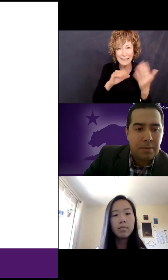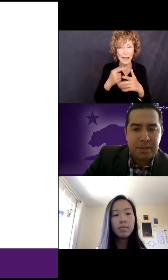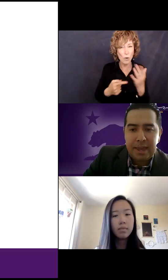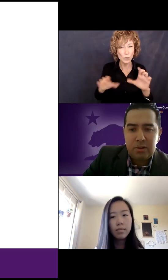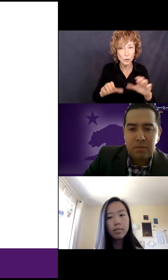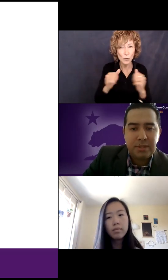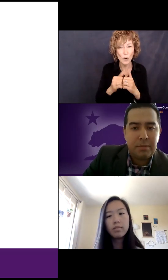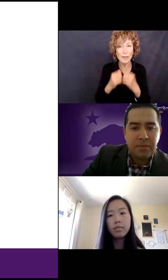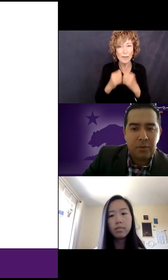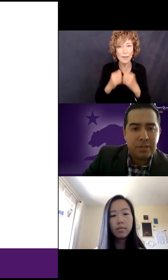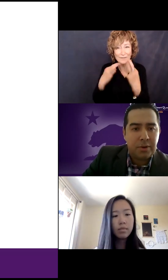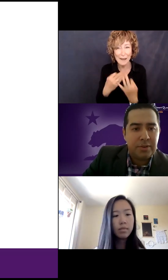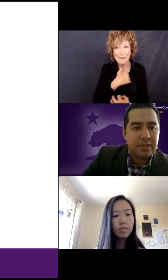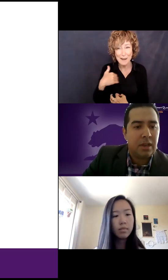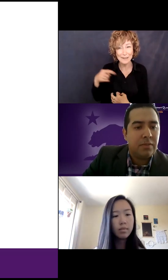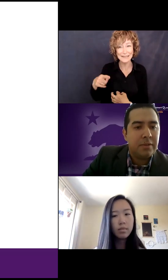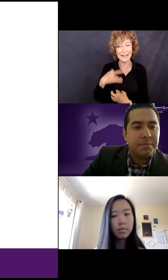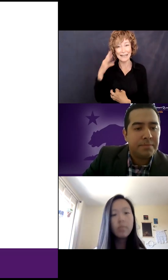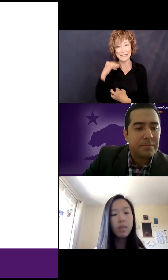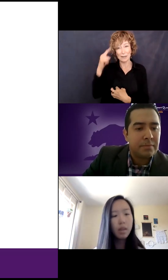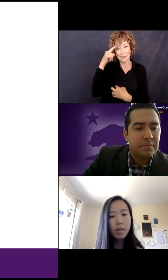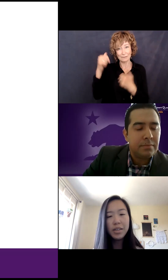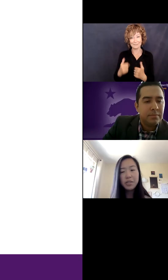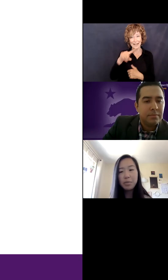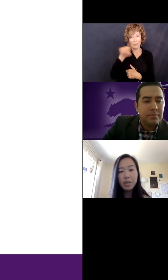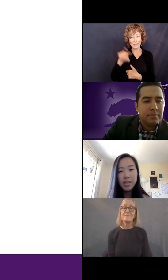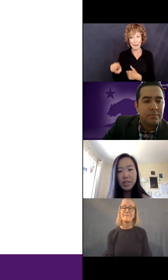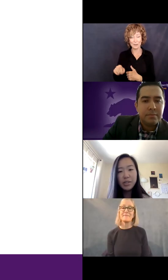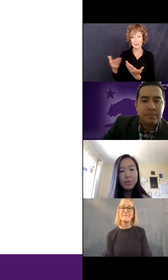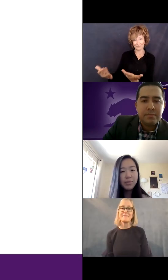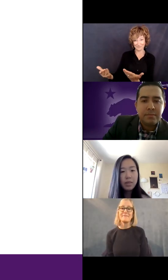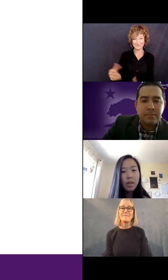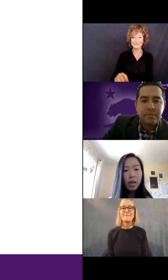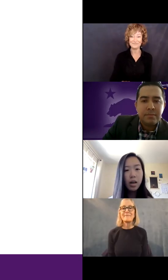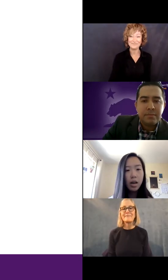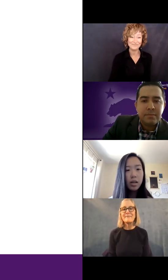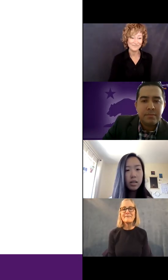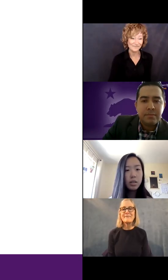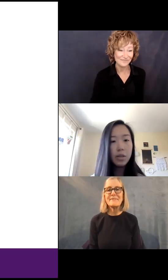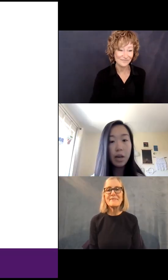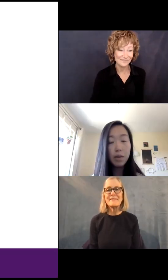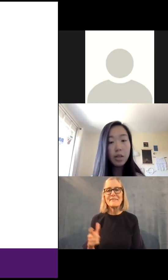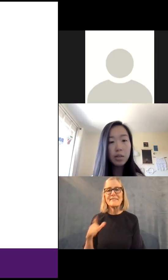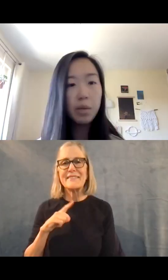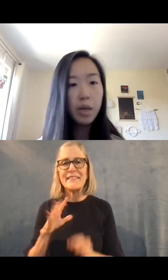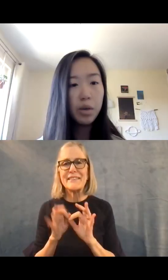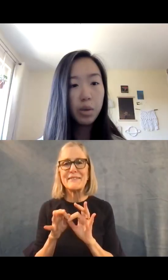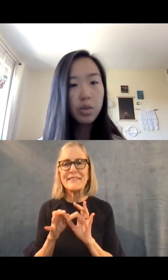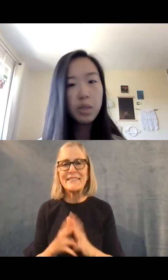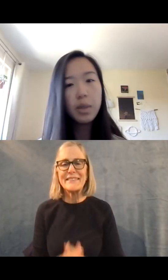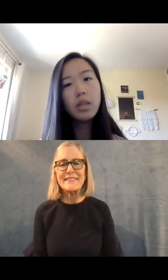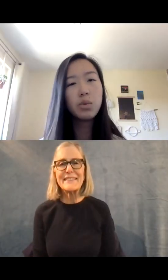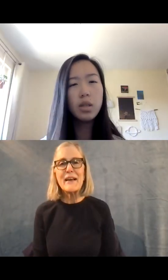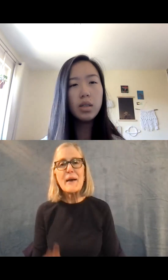So I'm going to hand it over to them. Florence, why don't you kick us off? Thank you so much, Daniel. So yeah, I want to talk about my own